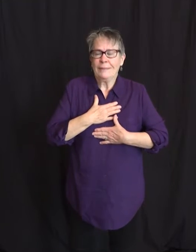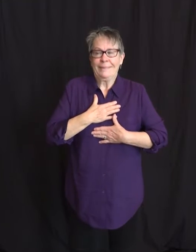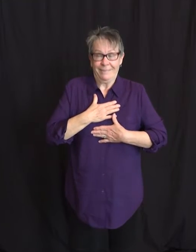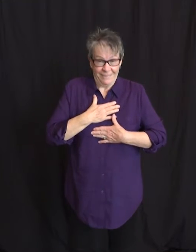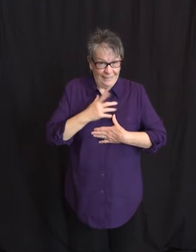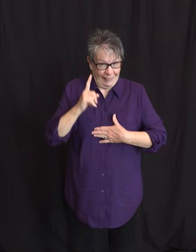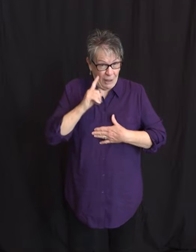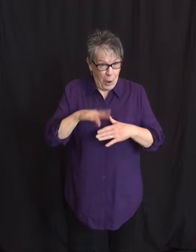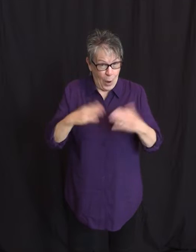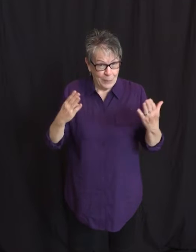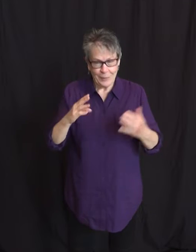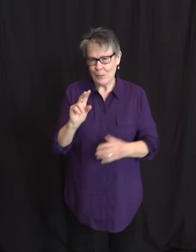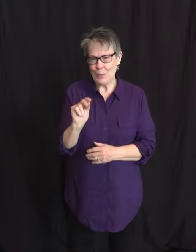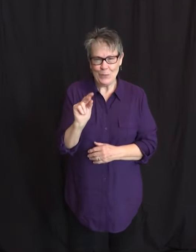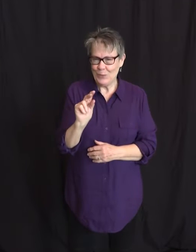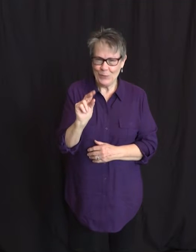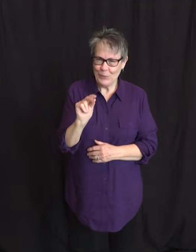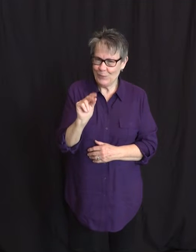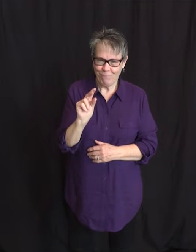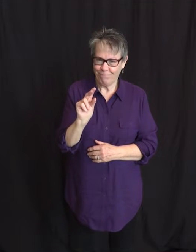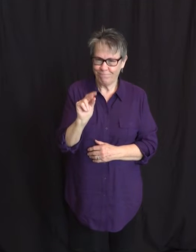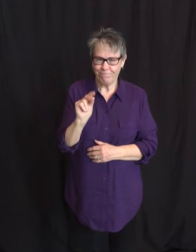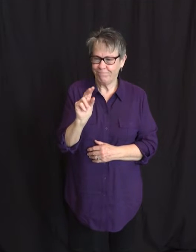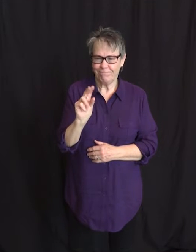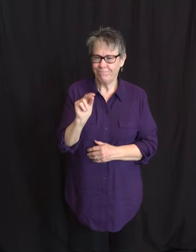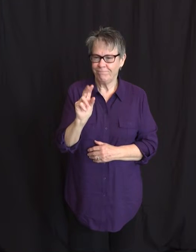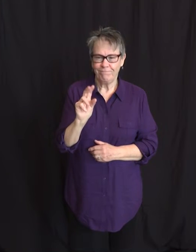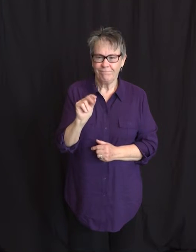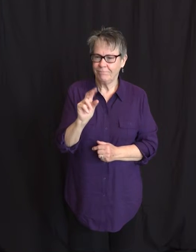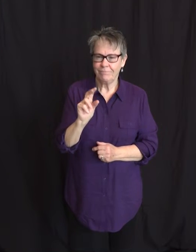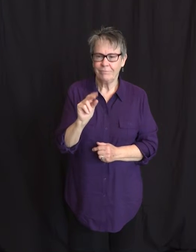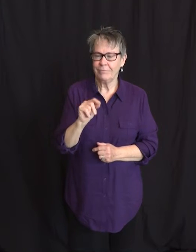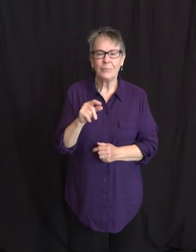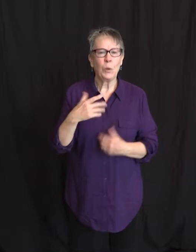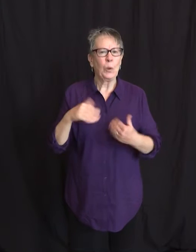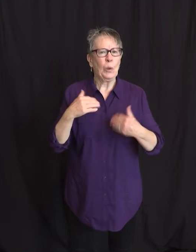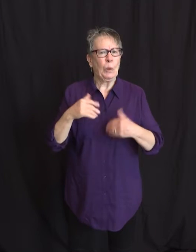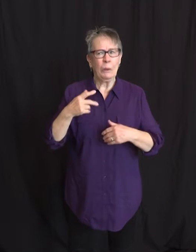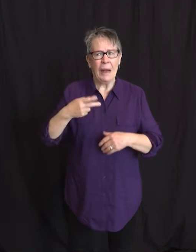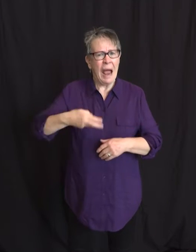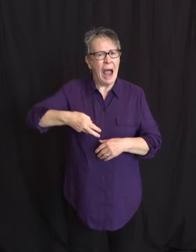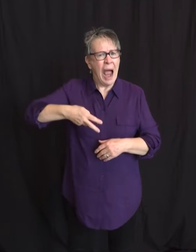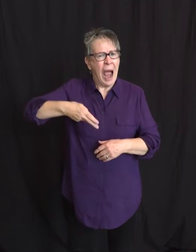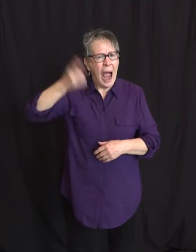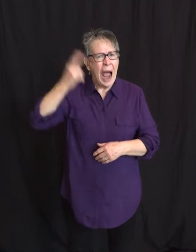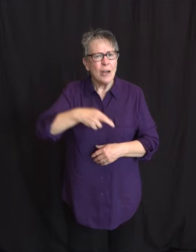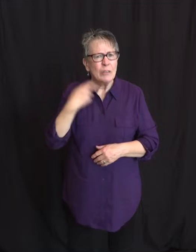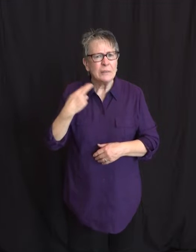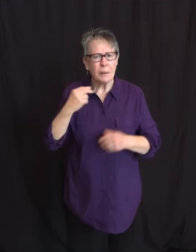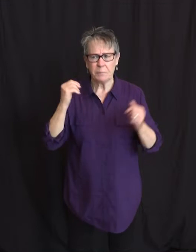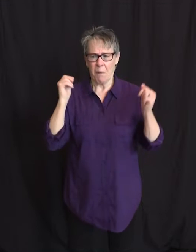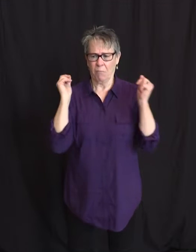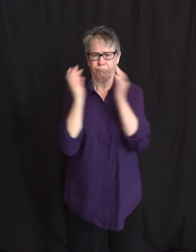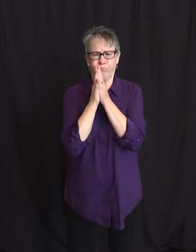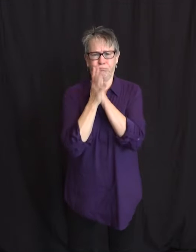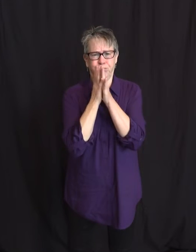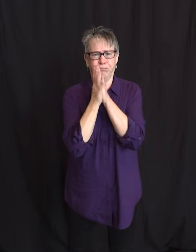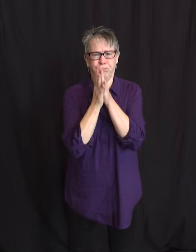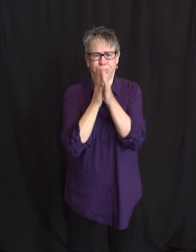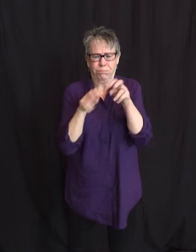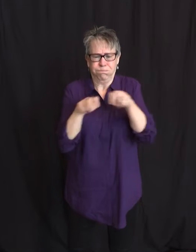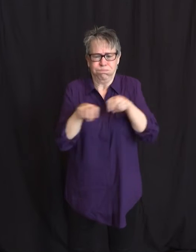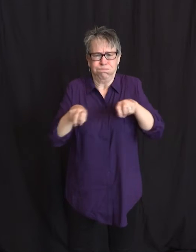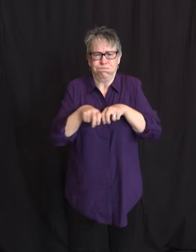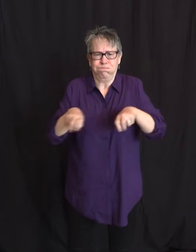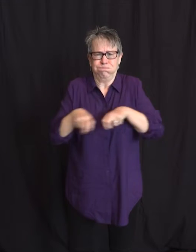amount of density, meaning the risk is high. You're up in that you're in that lower right-hand corner. You're in the lower